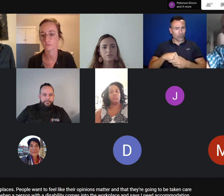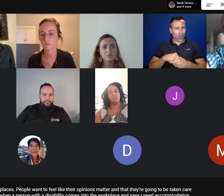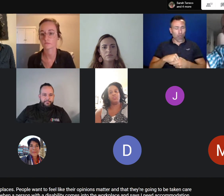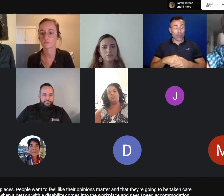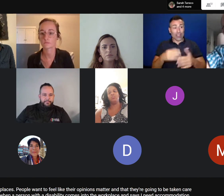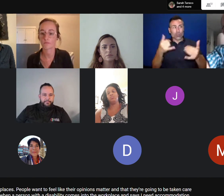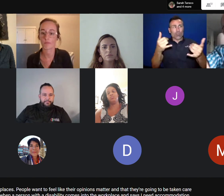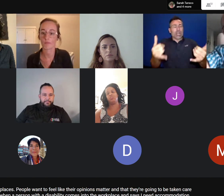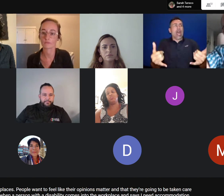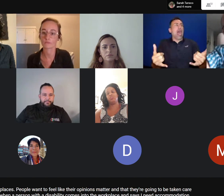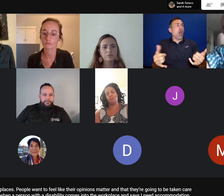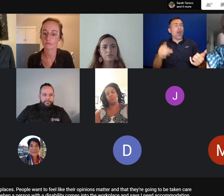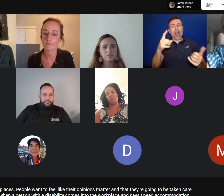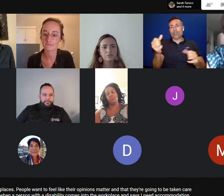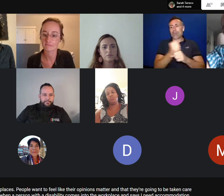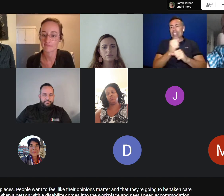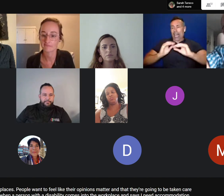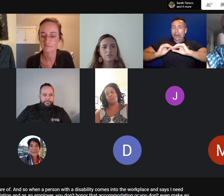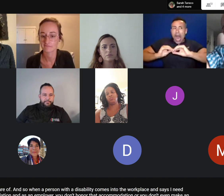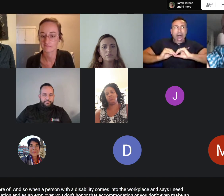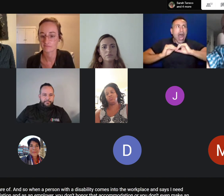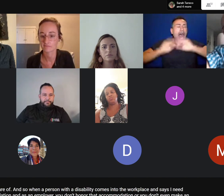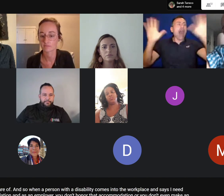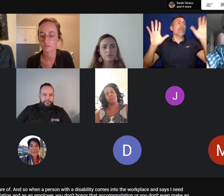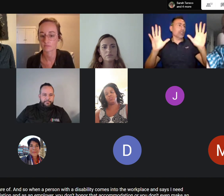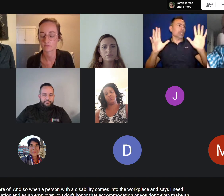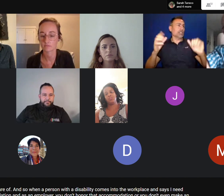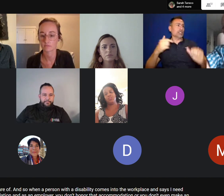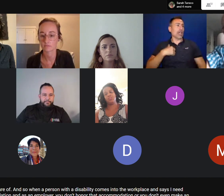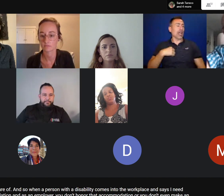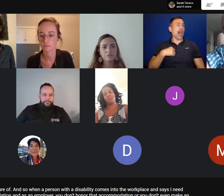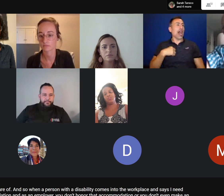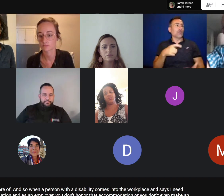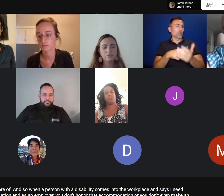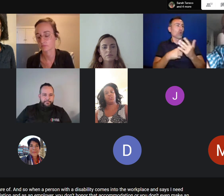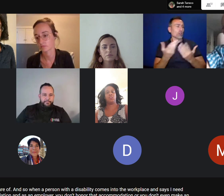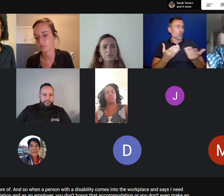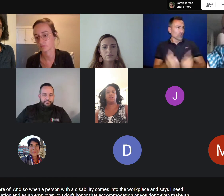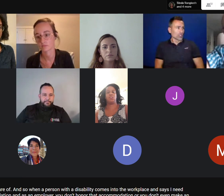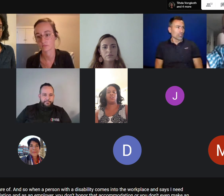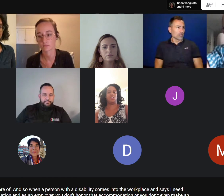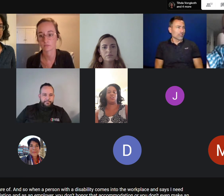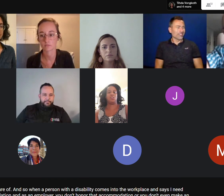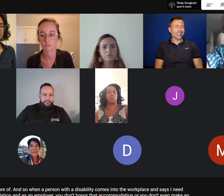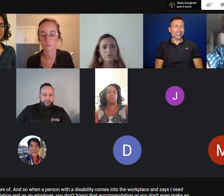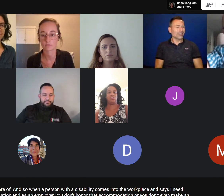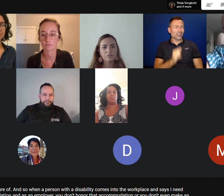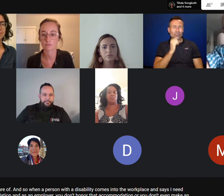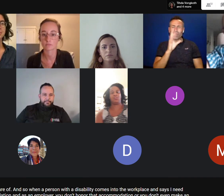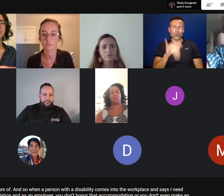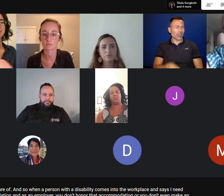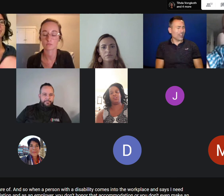something. So don't do that. With that said, Katarina.